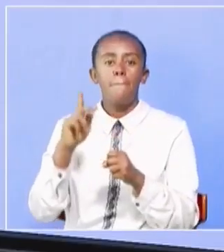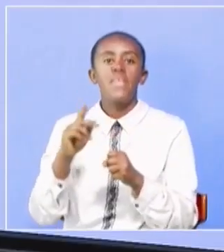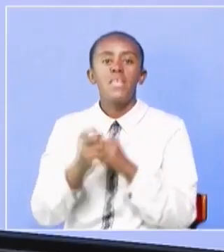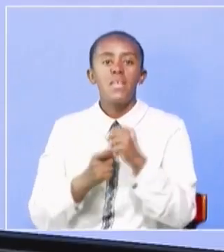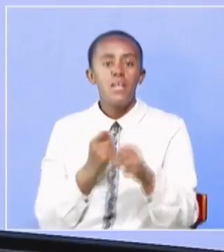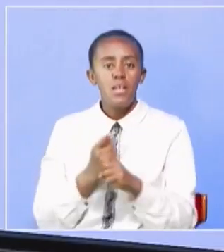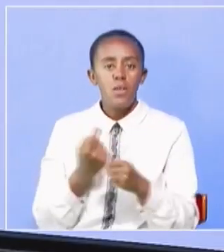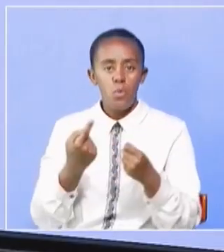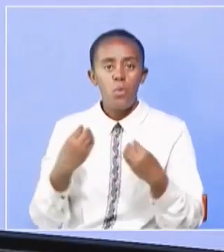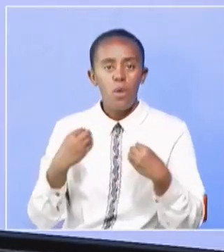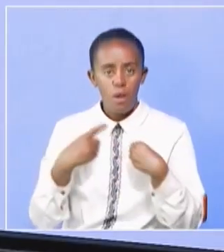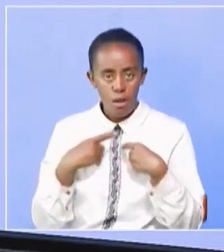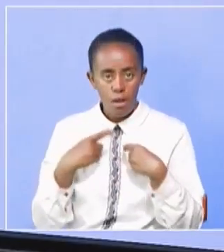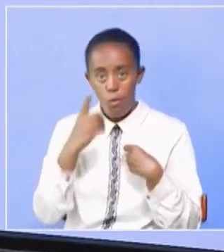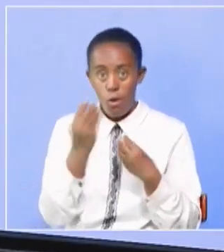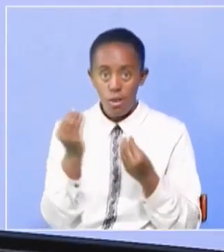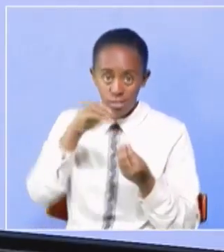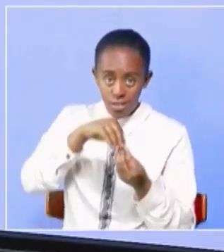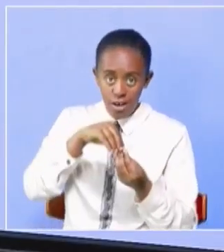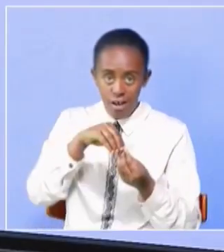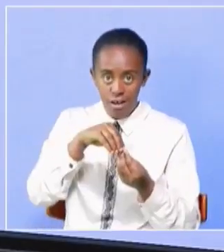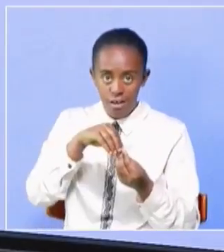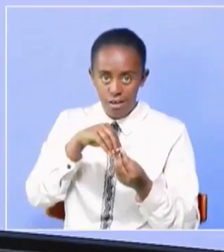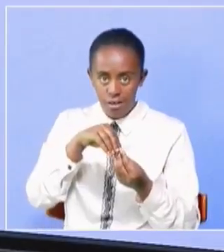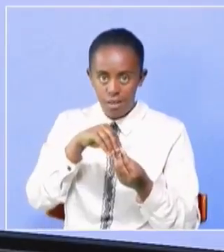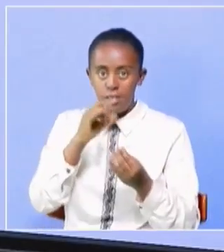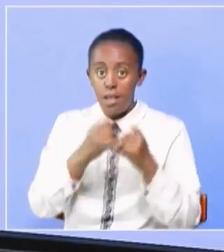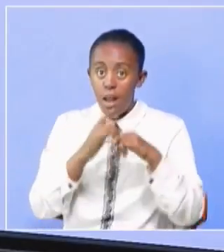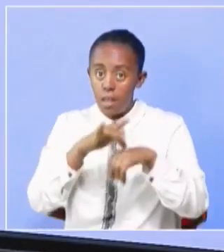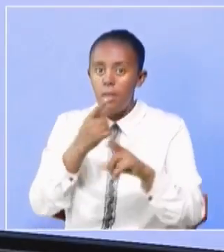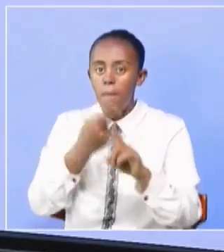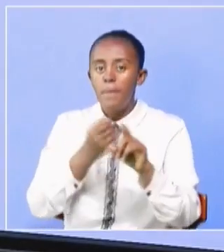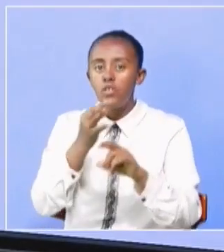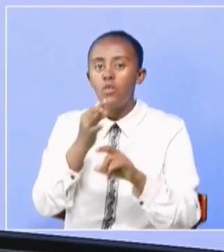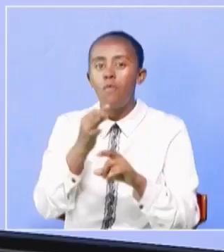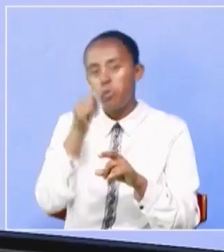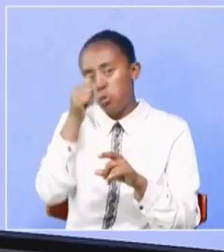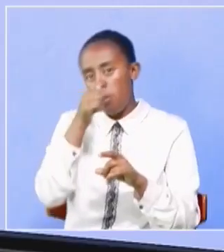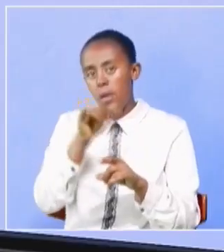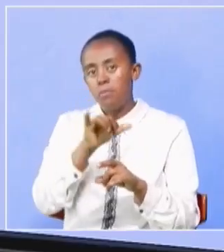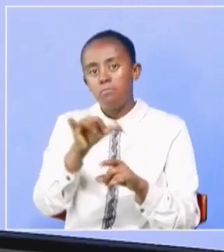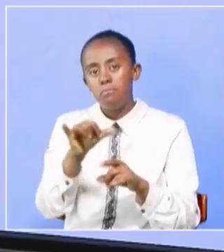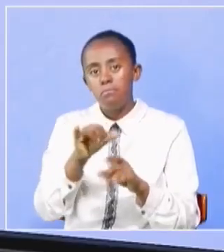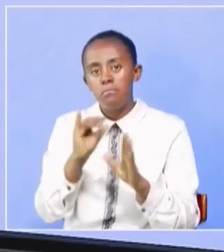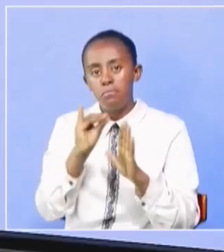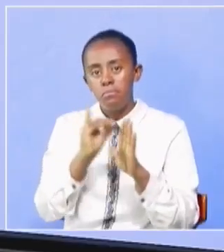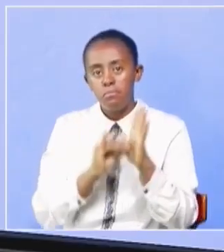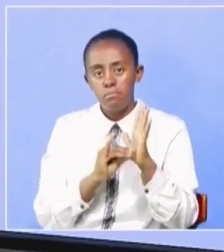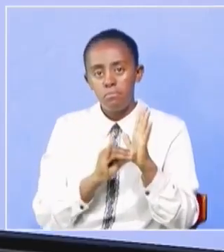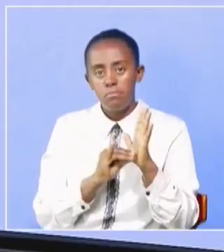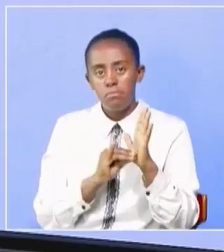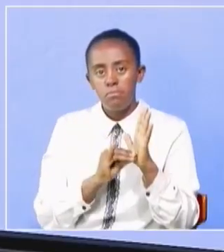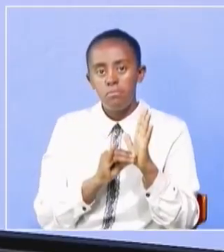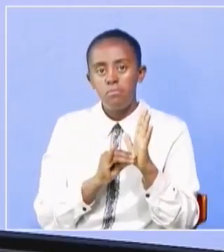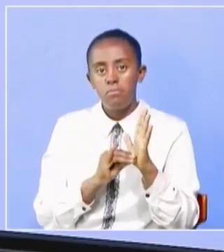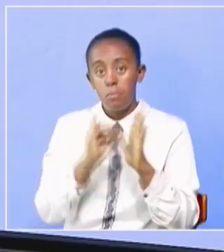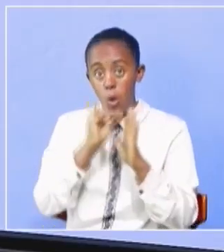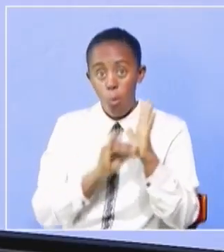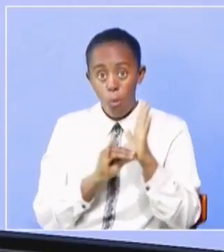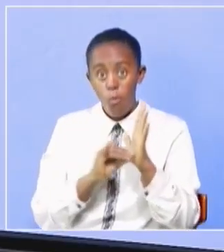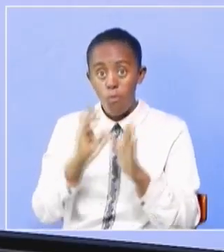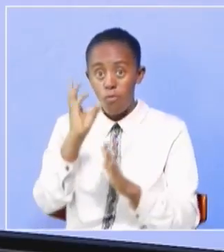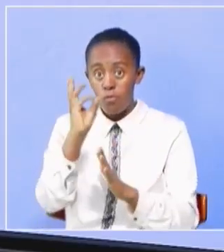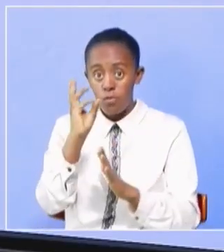had one extra day in the last month of Ethiopia. For example, the 13th month of Ethiopia, Pagme,